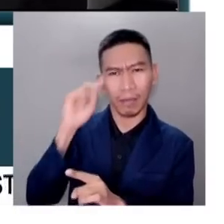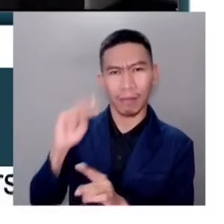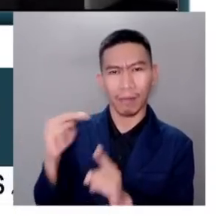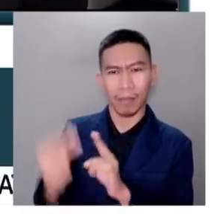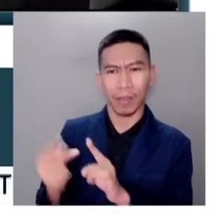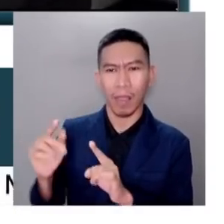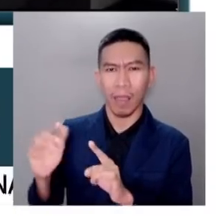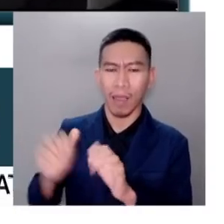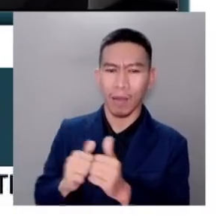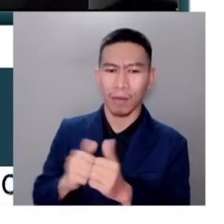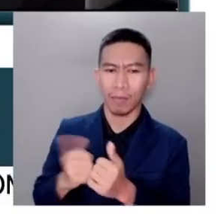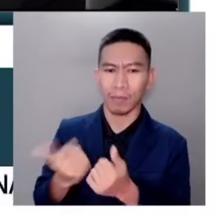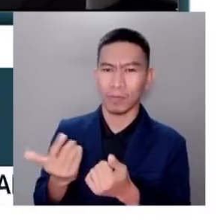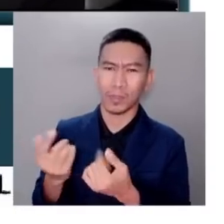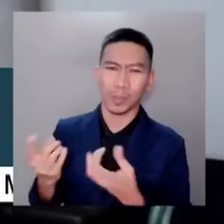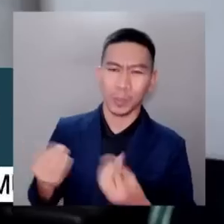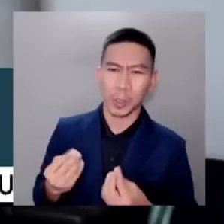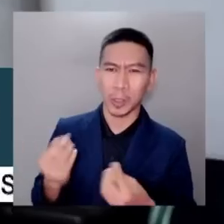here onwards?